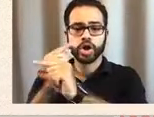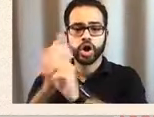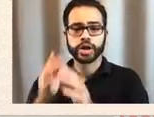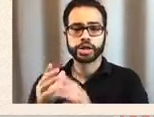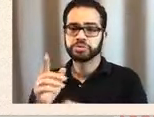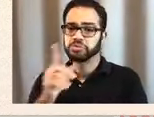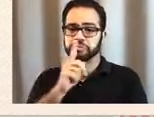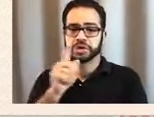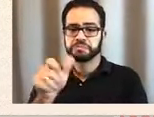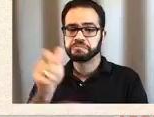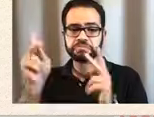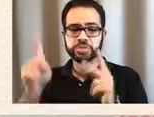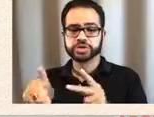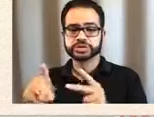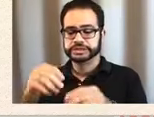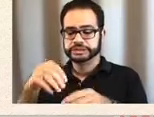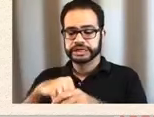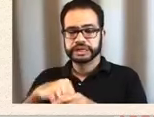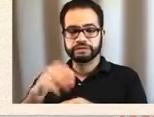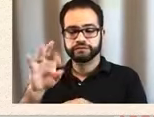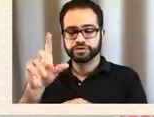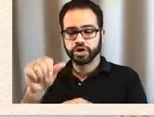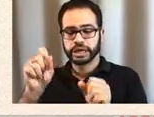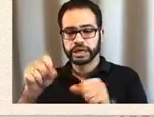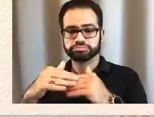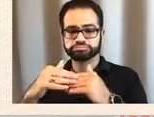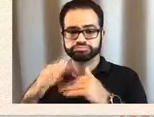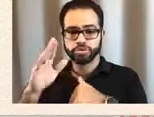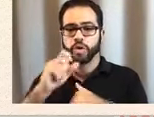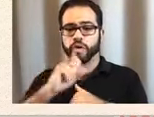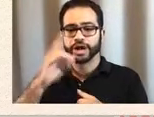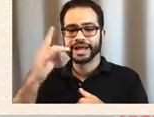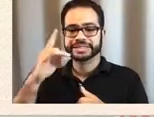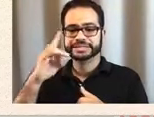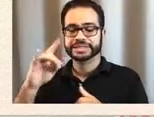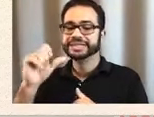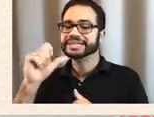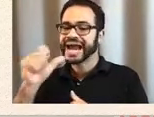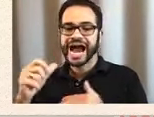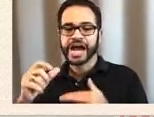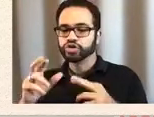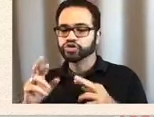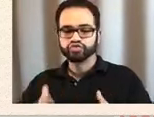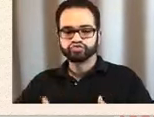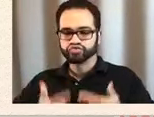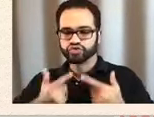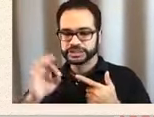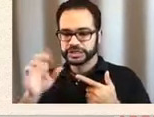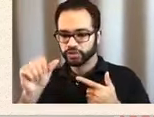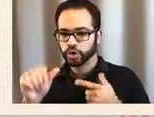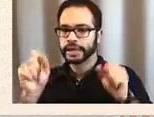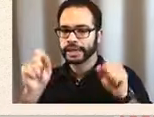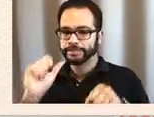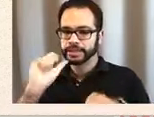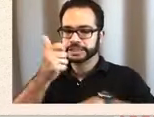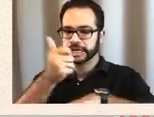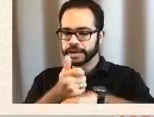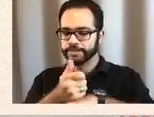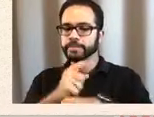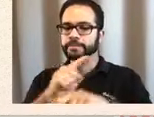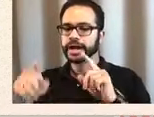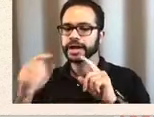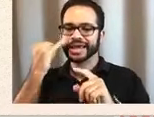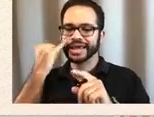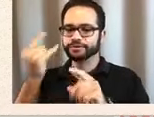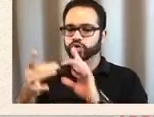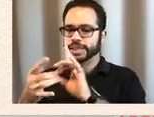of 18. A non-resident can be appointed, but only if they are related to the ward. But a person who has been convicted